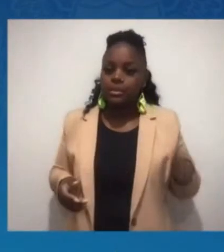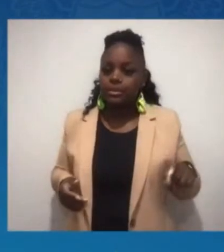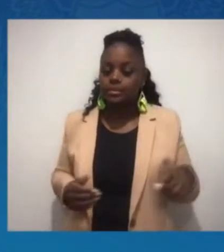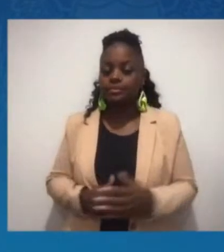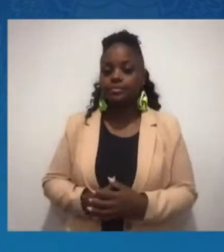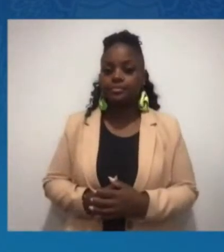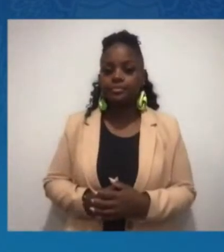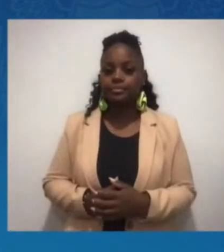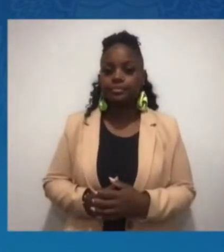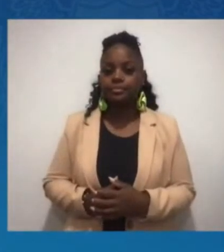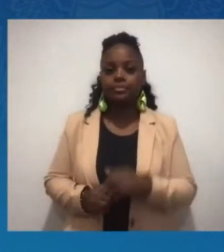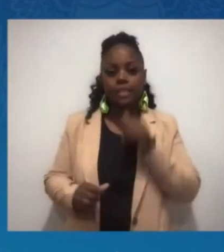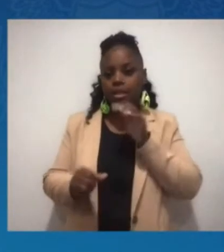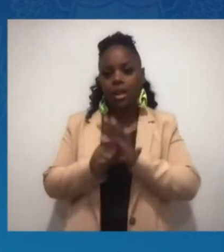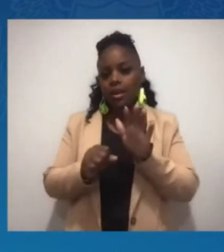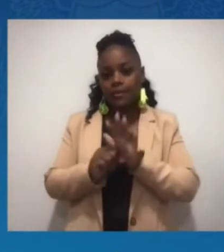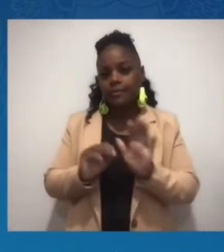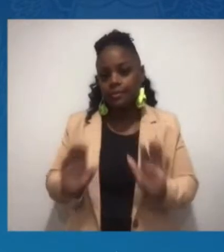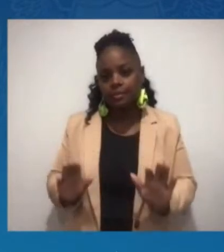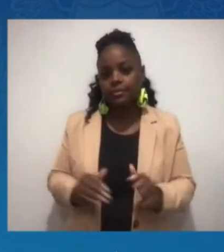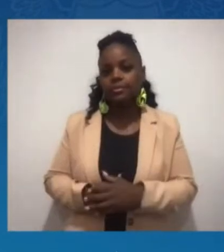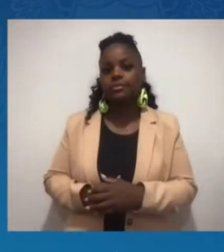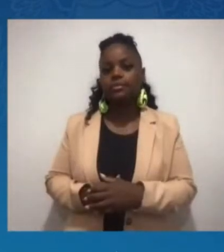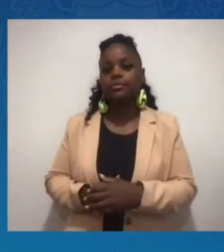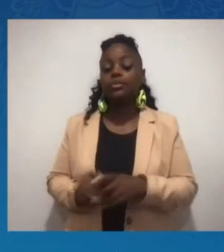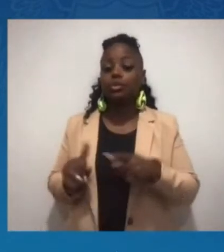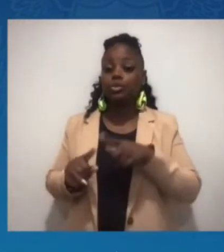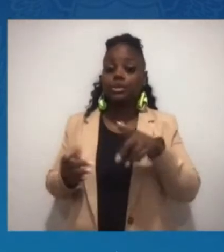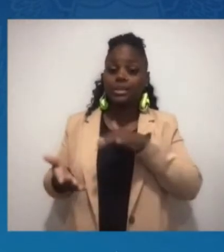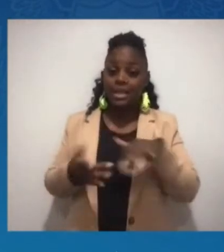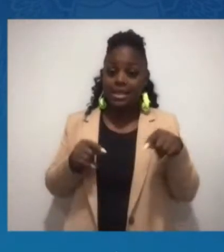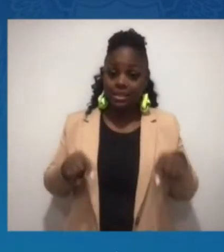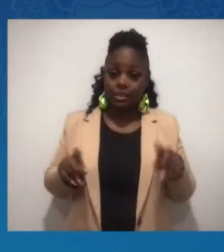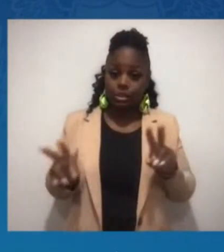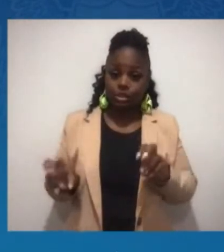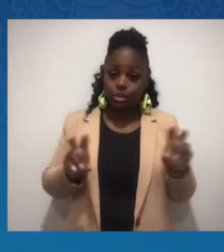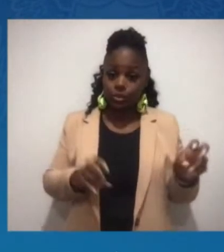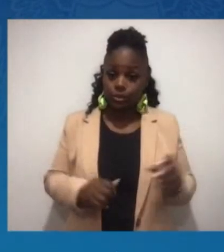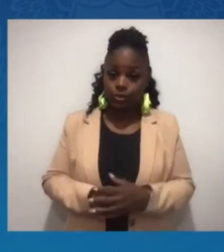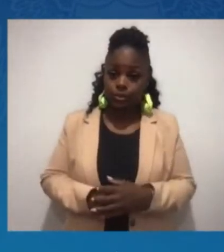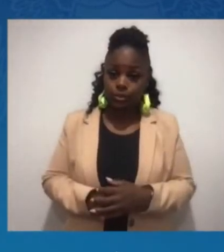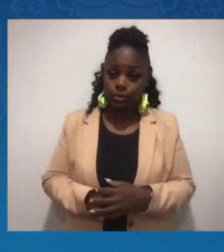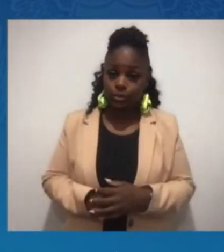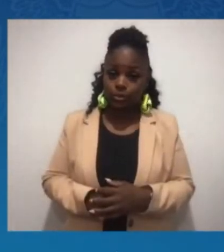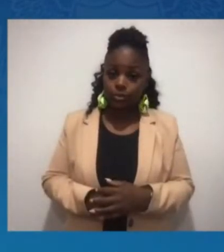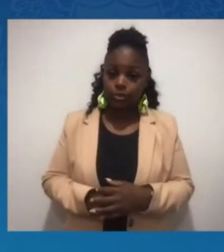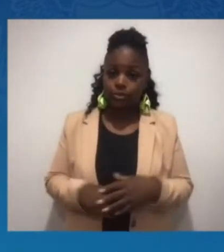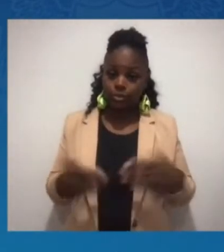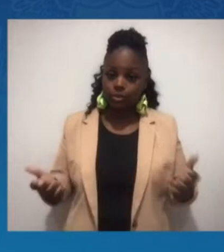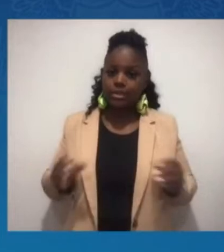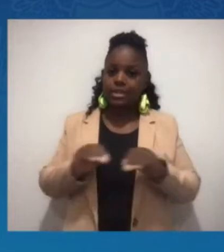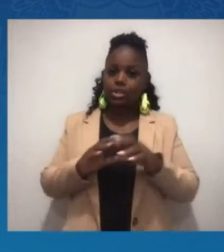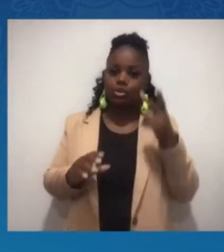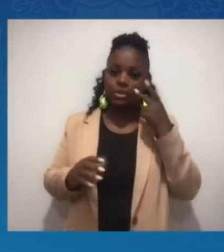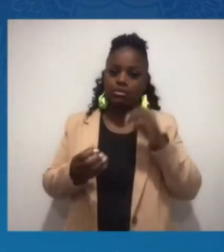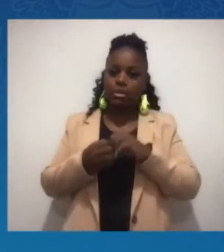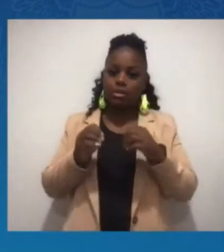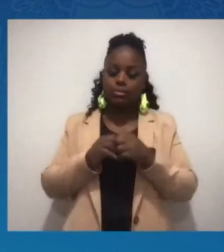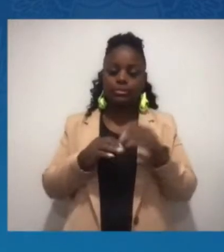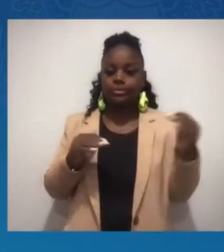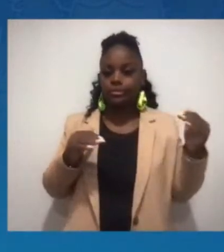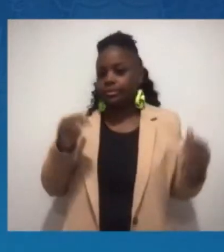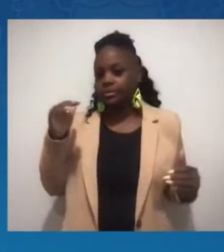also when you study the issue, you then also realize that it is no coincidence to see the disparities in terms of who is